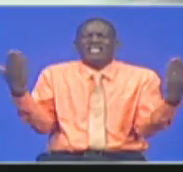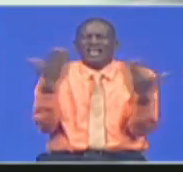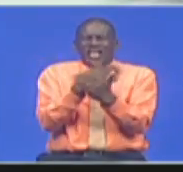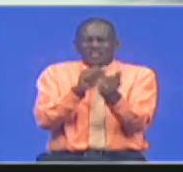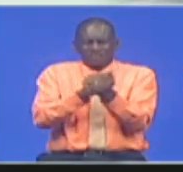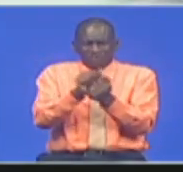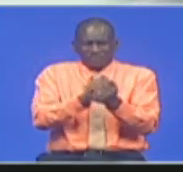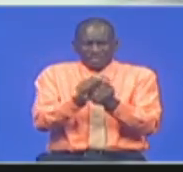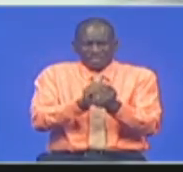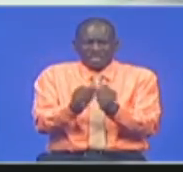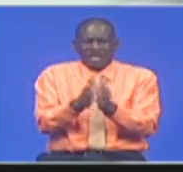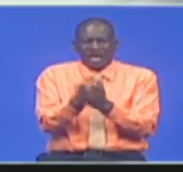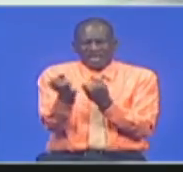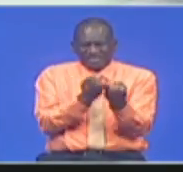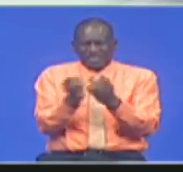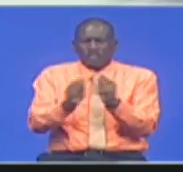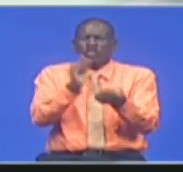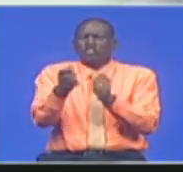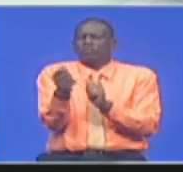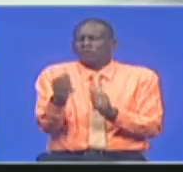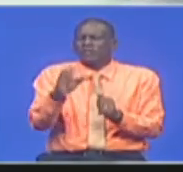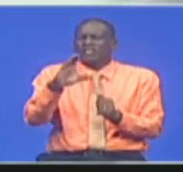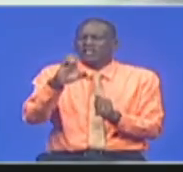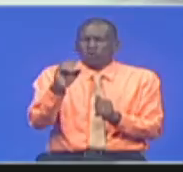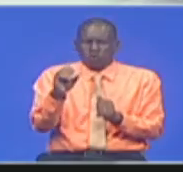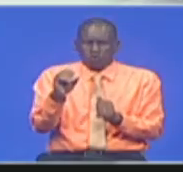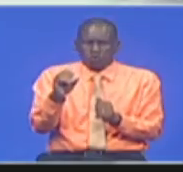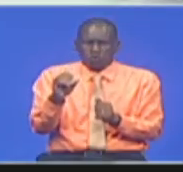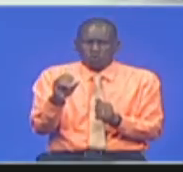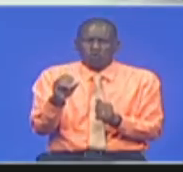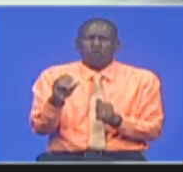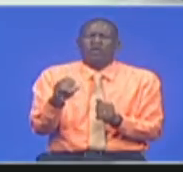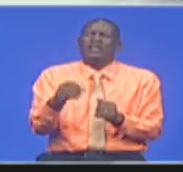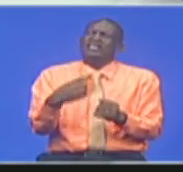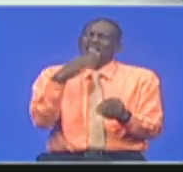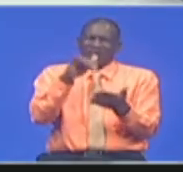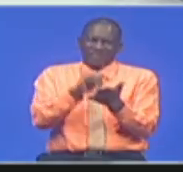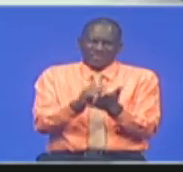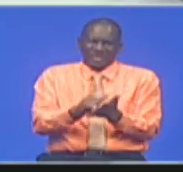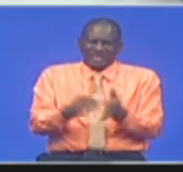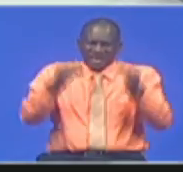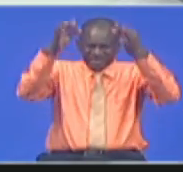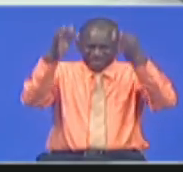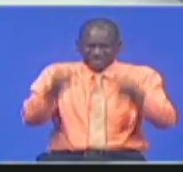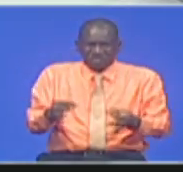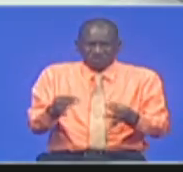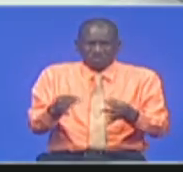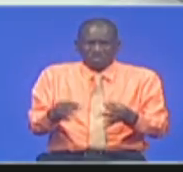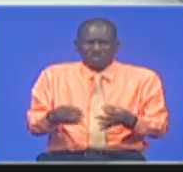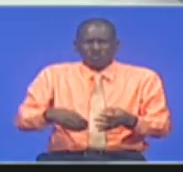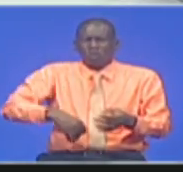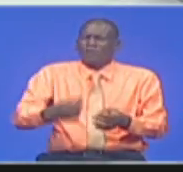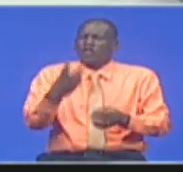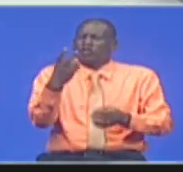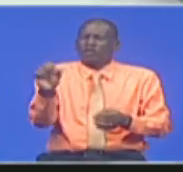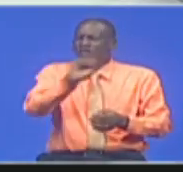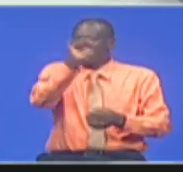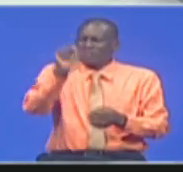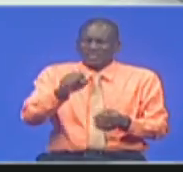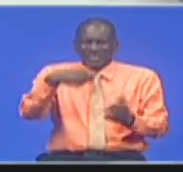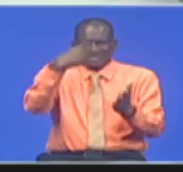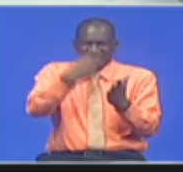into Saturday, Sportpesa CEO Ronald Karauri said that a decision to impose 20% excise